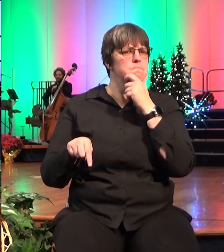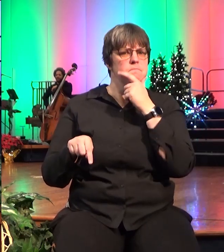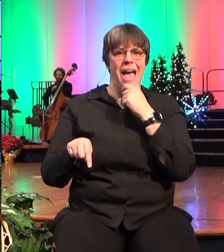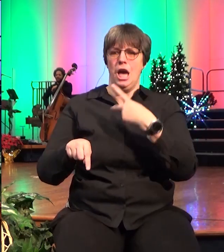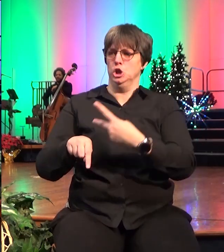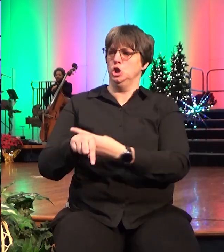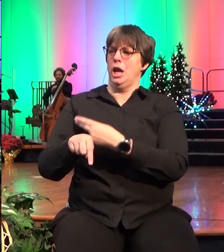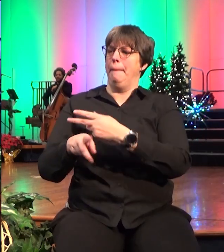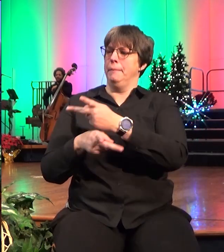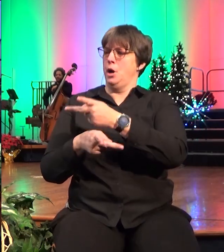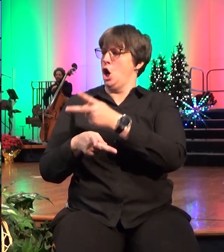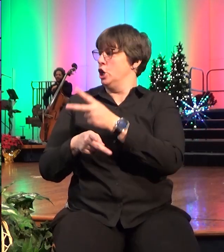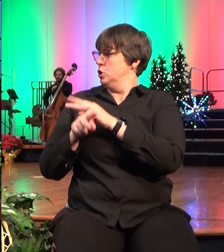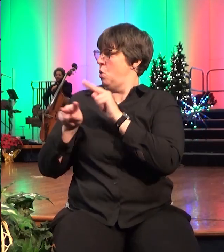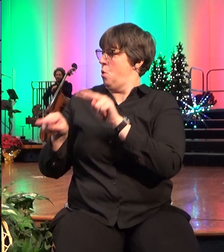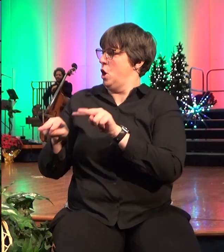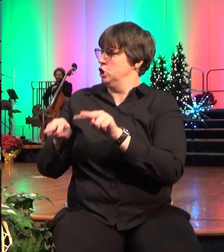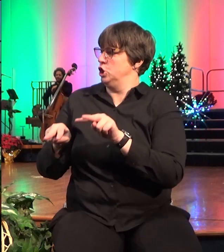shepherds guiding them.